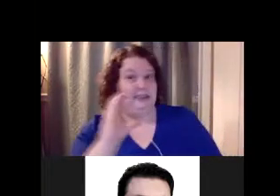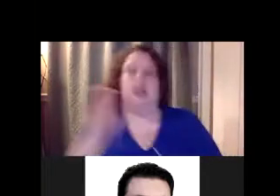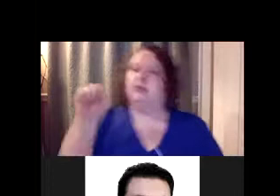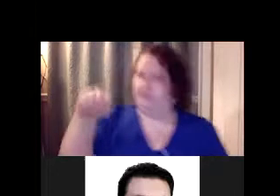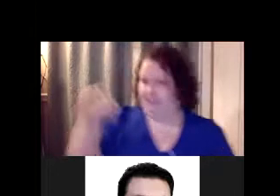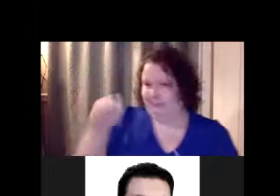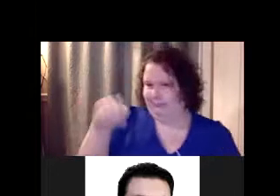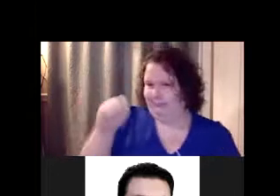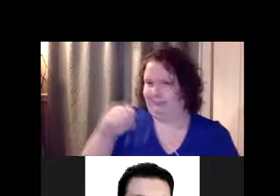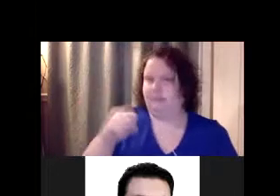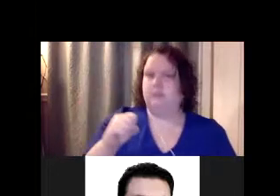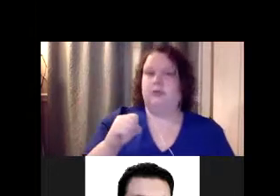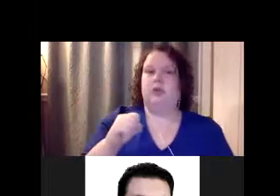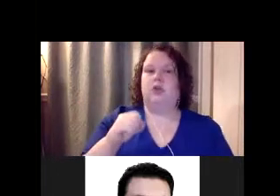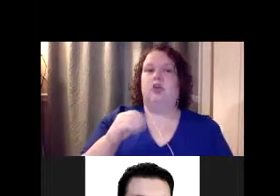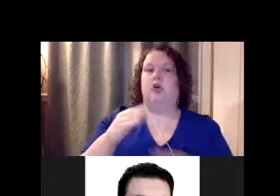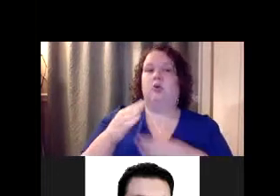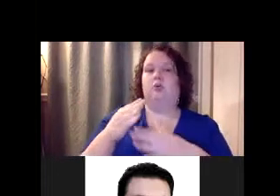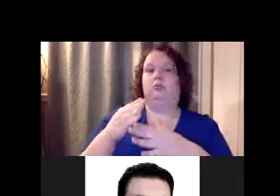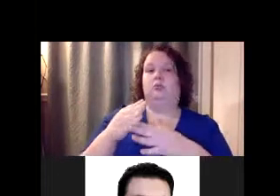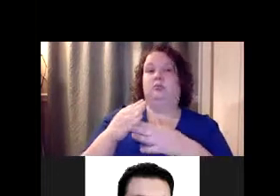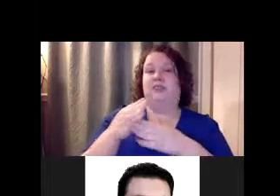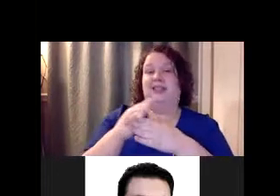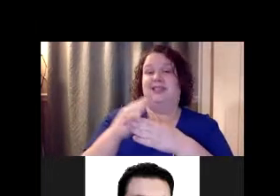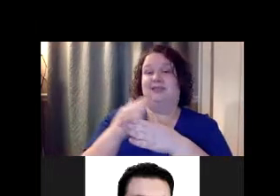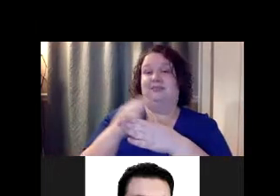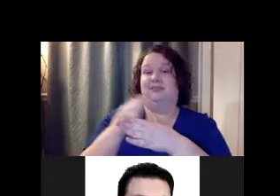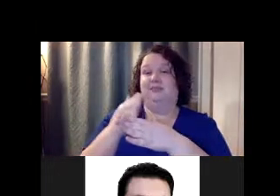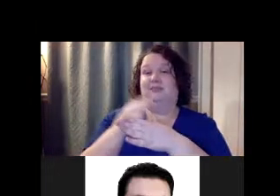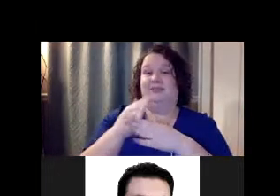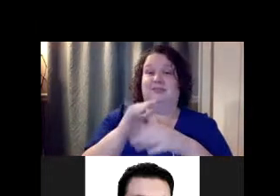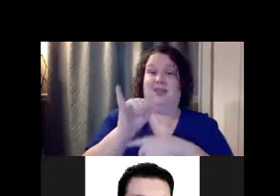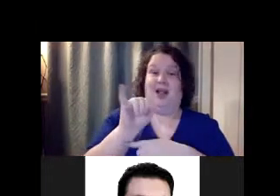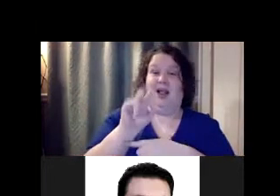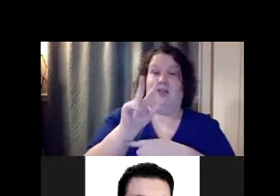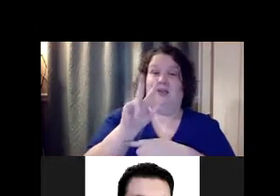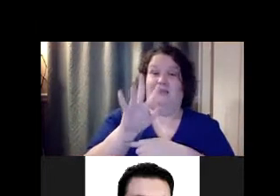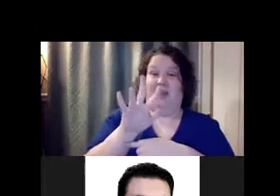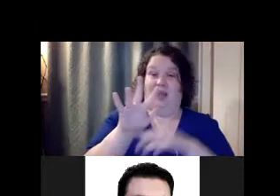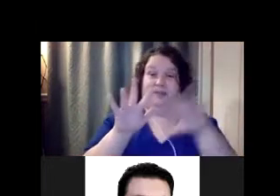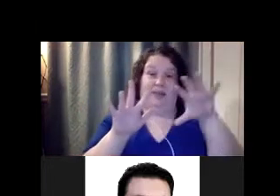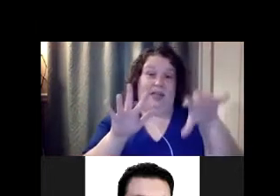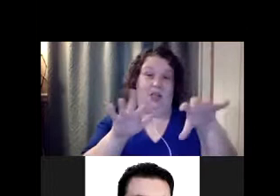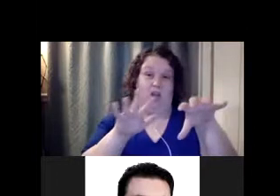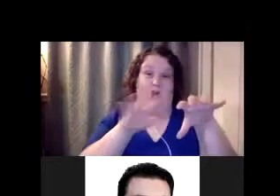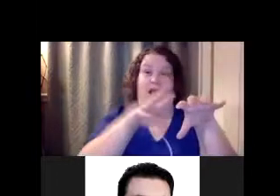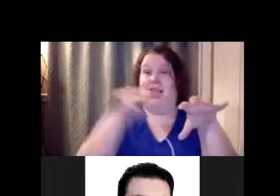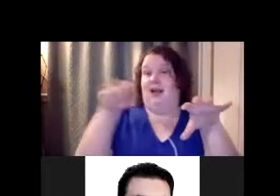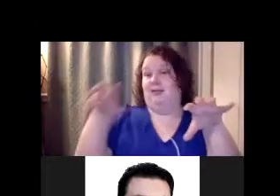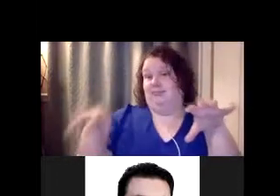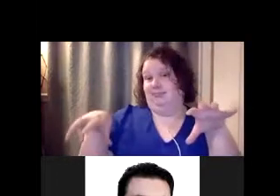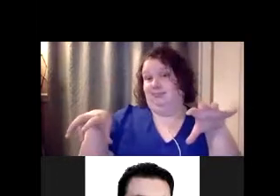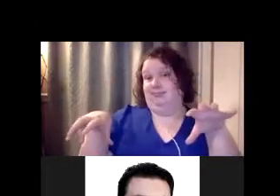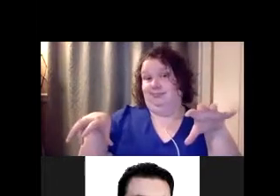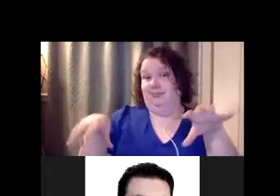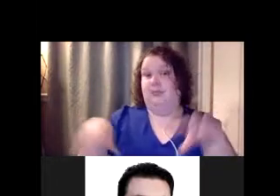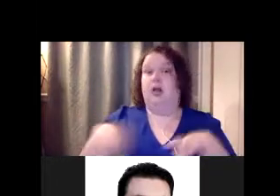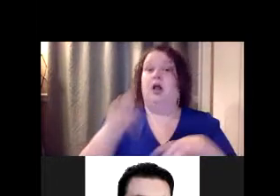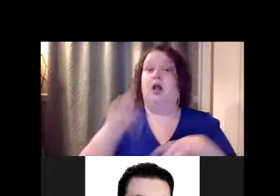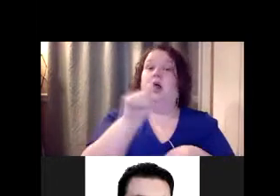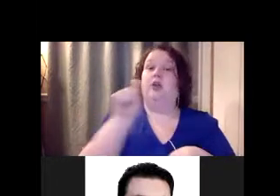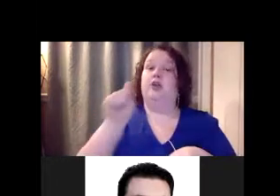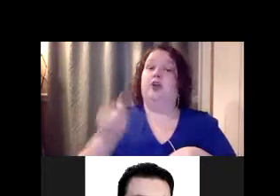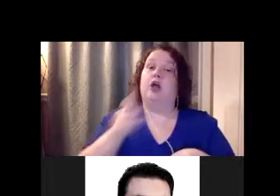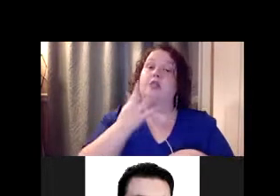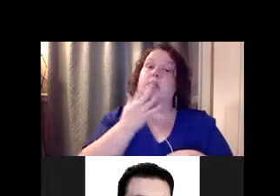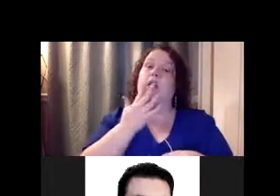go across I-35, and then we've got the dots are color coded to their attending